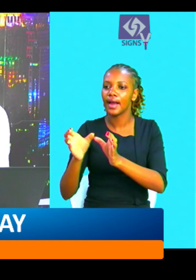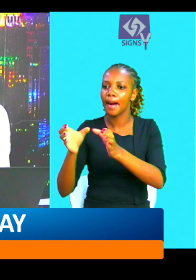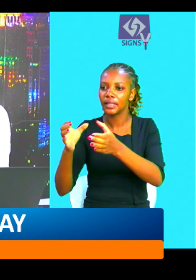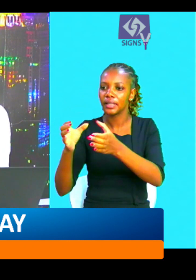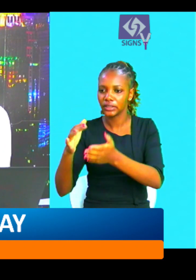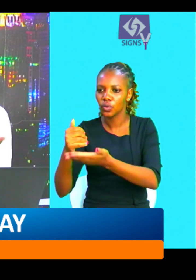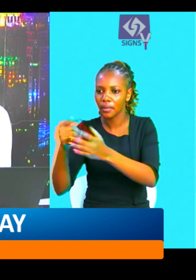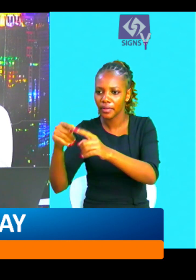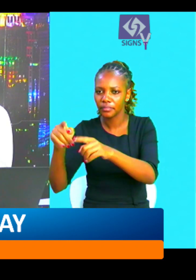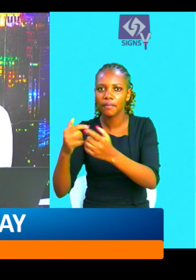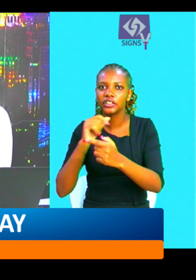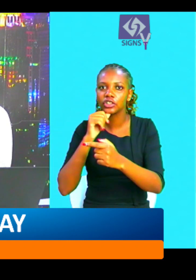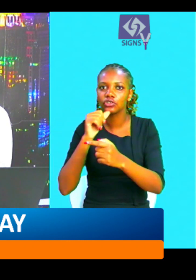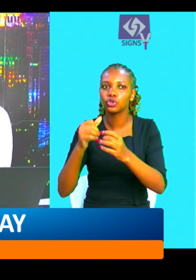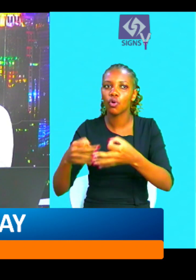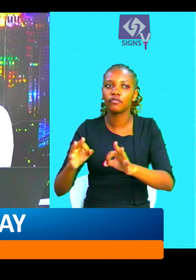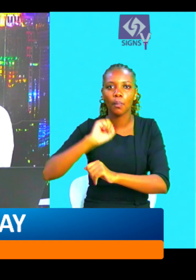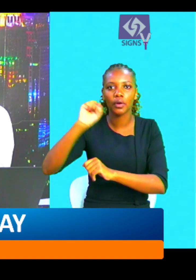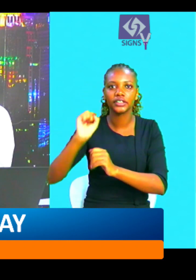history. You saw